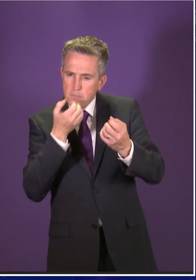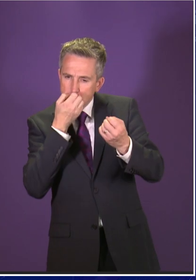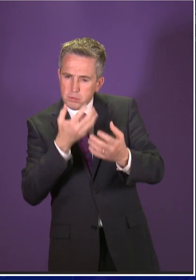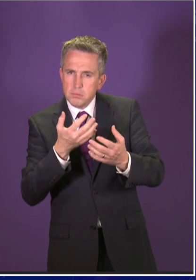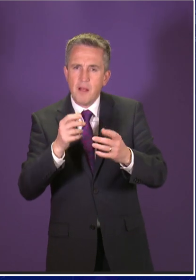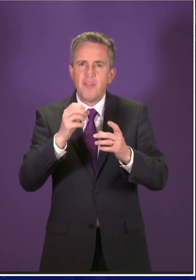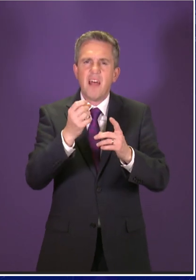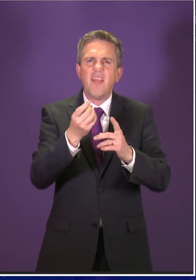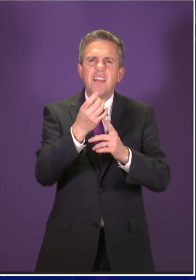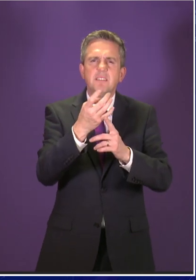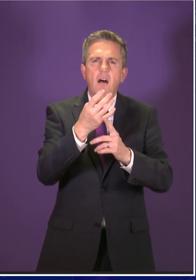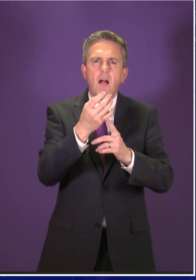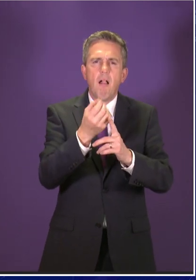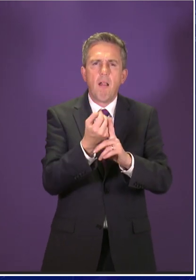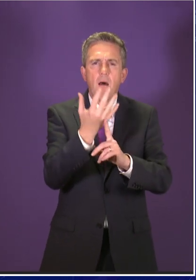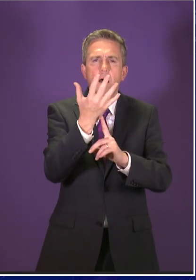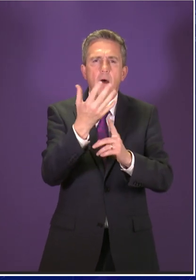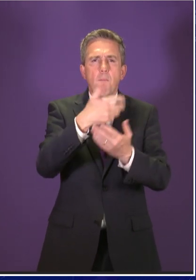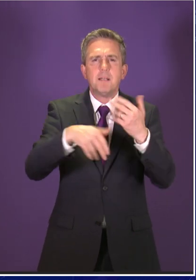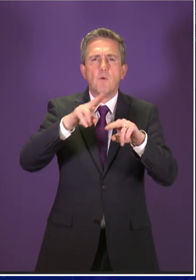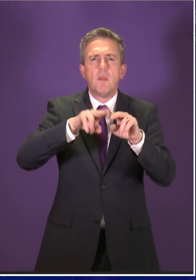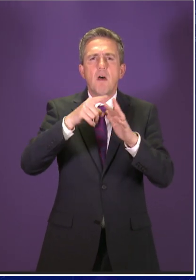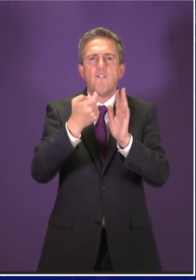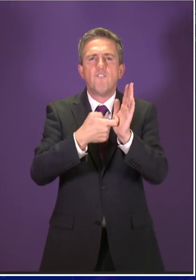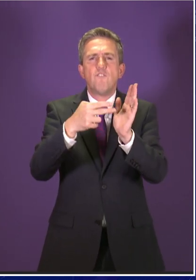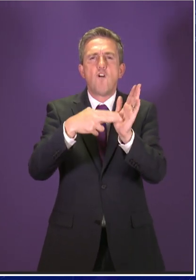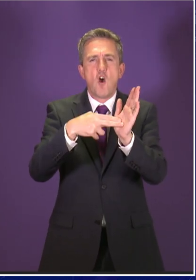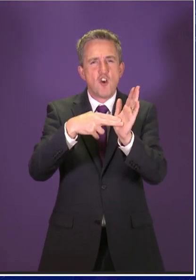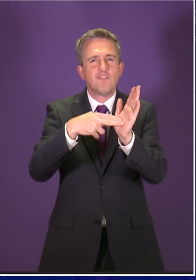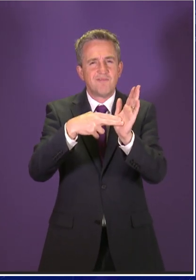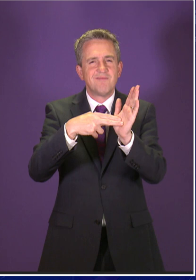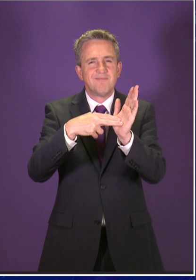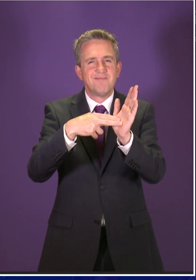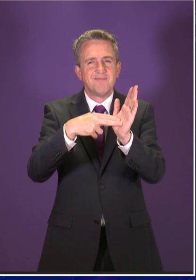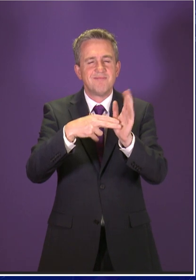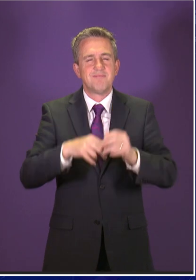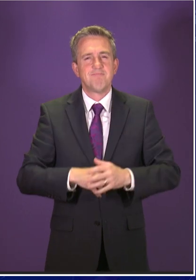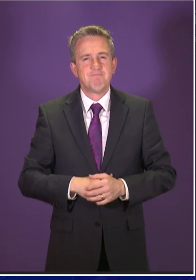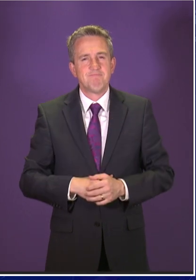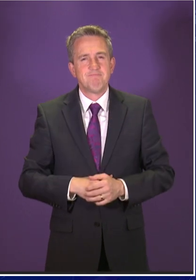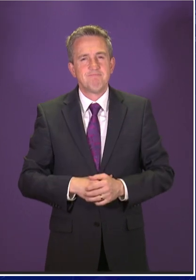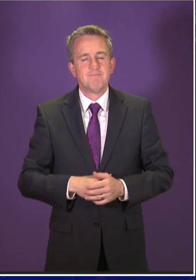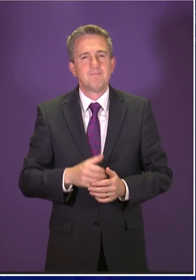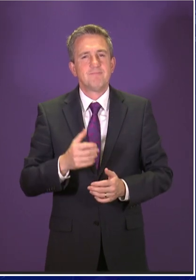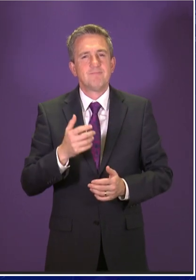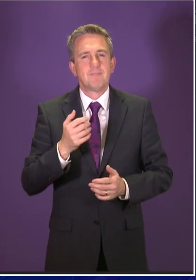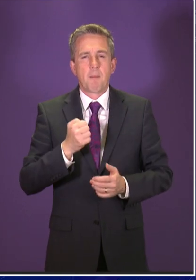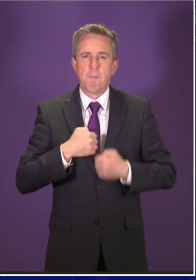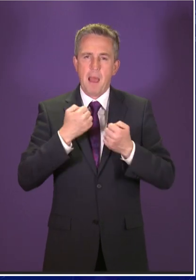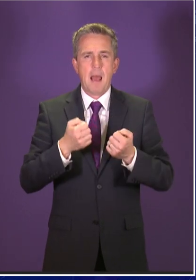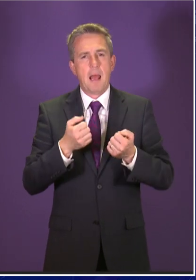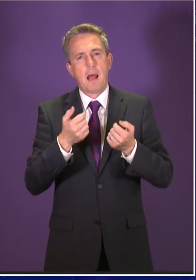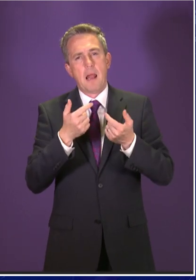the thistle entwined with the fern. Nō reira, as I started with, my language is